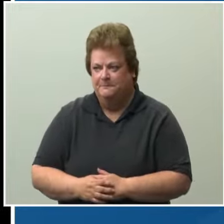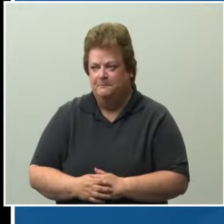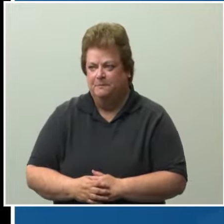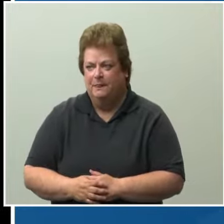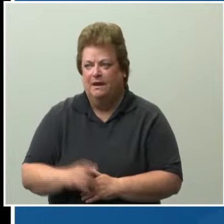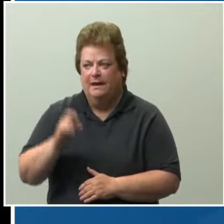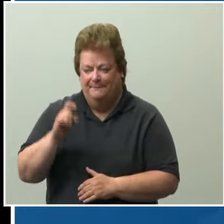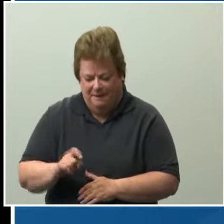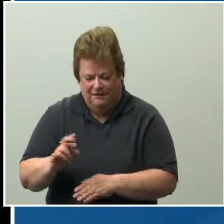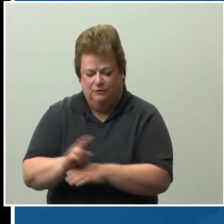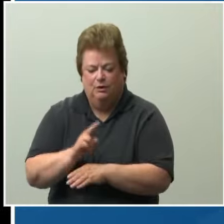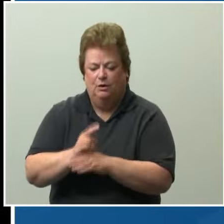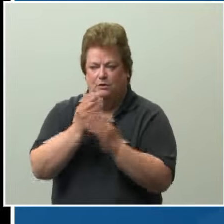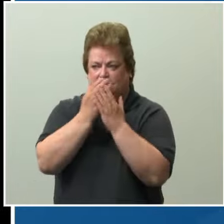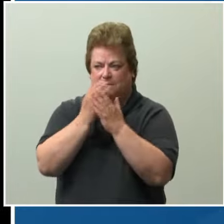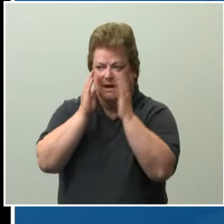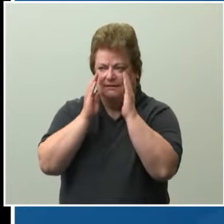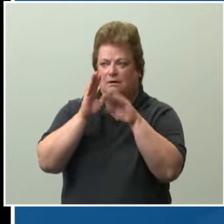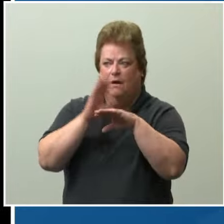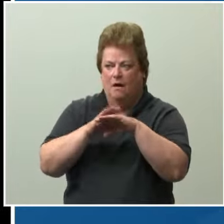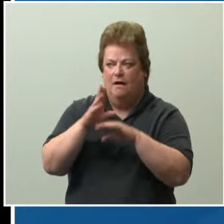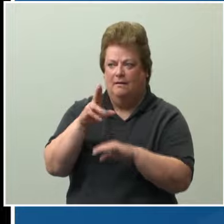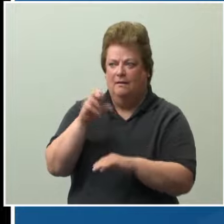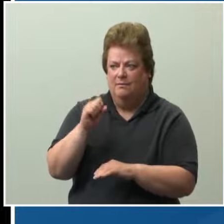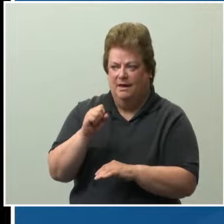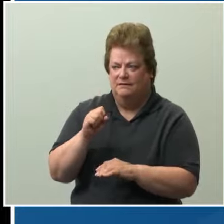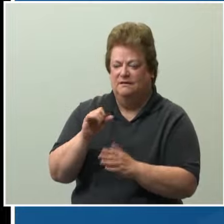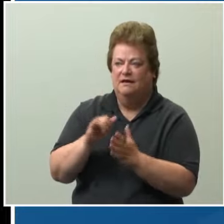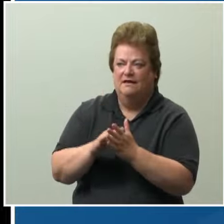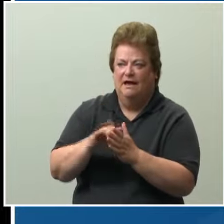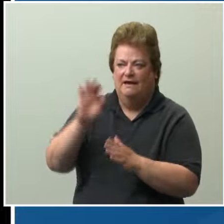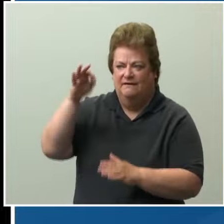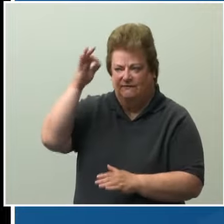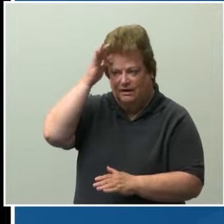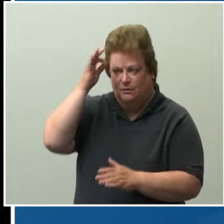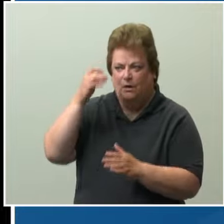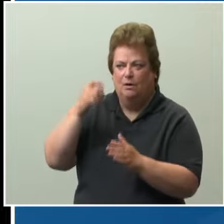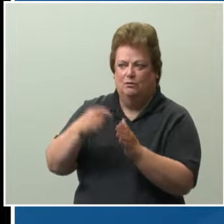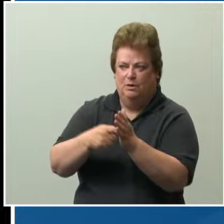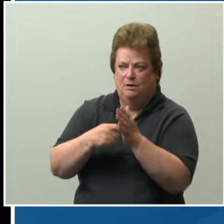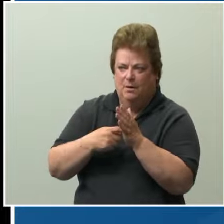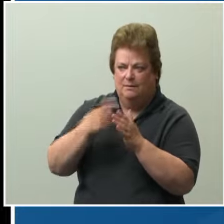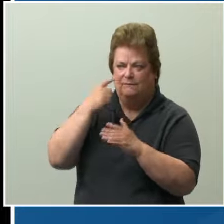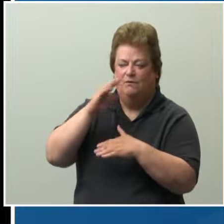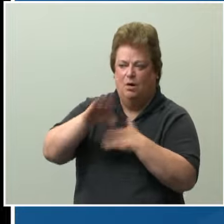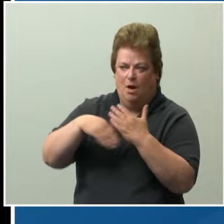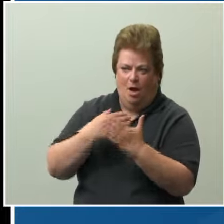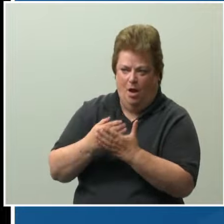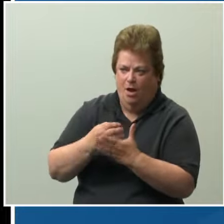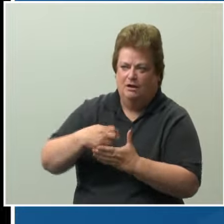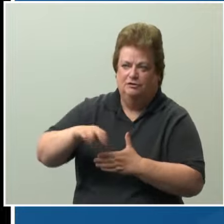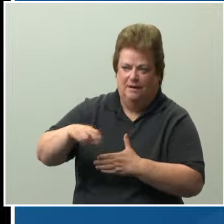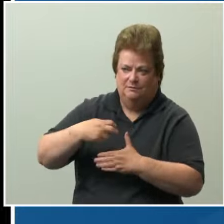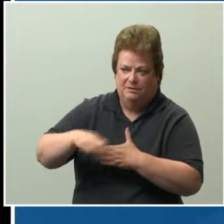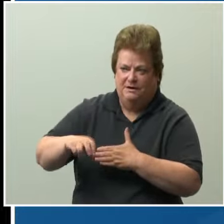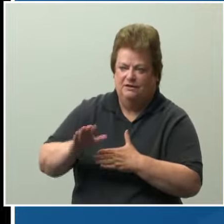Riders must wear masks on the shuttle bus. This is a federal requirement on all transit across the